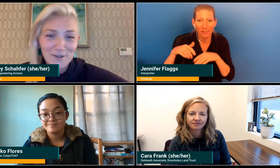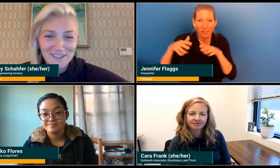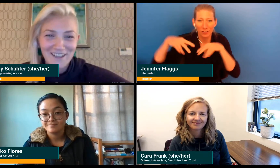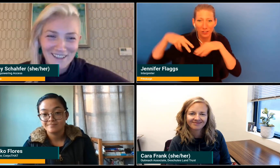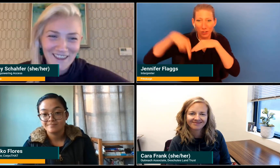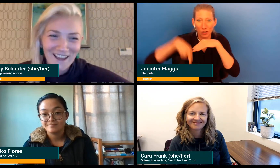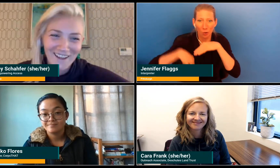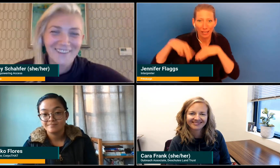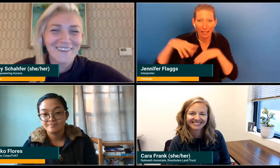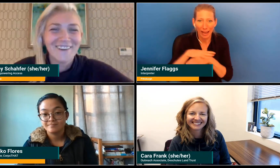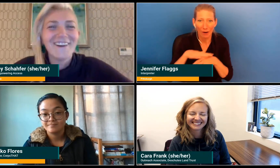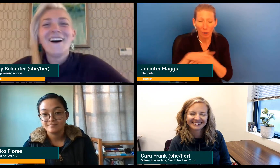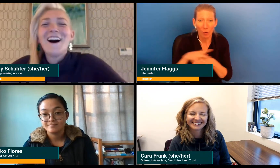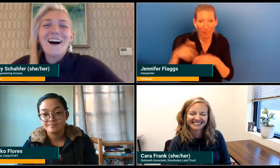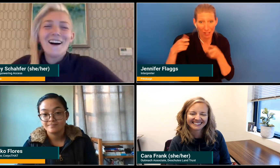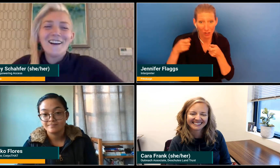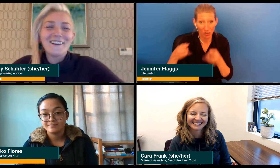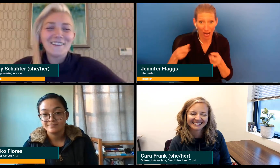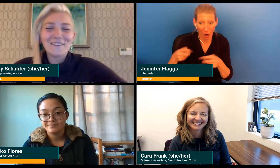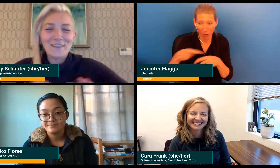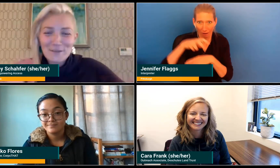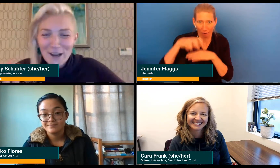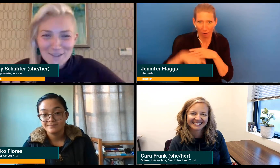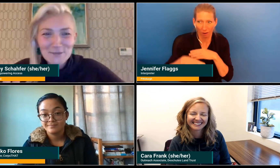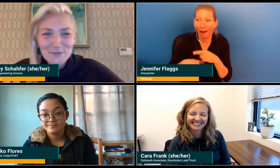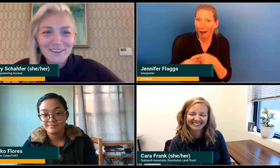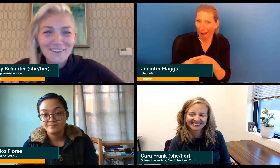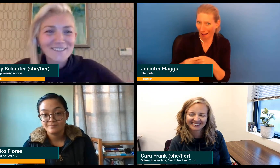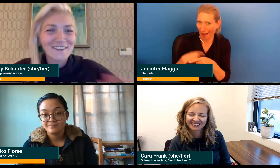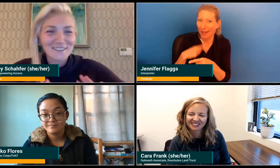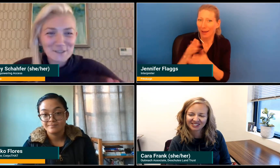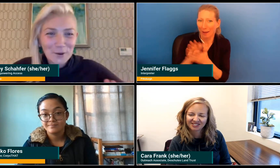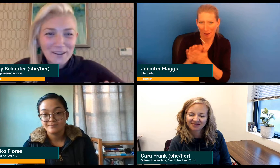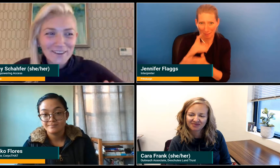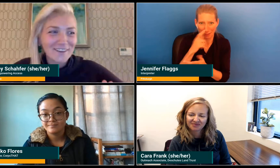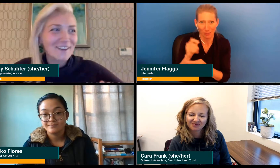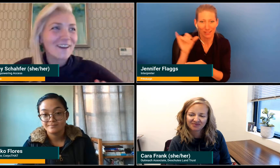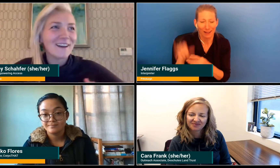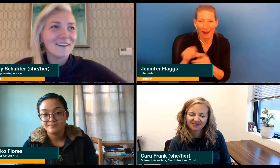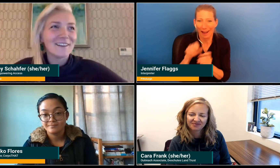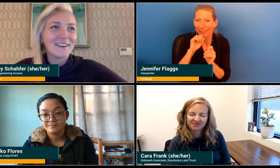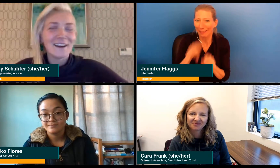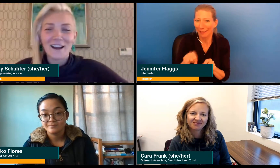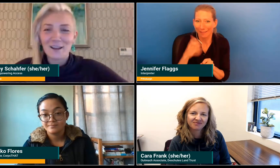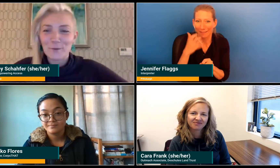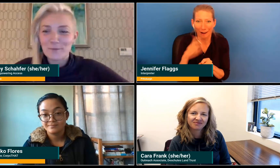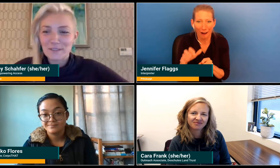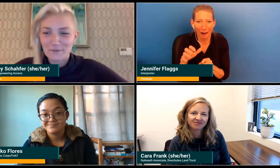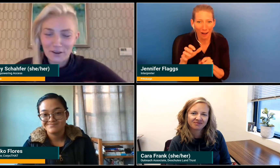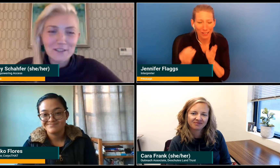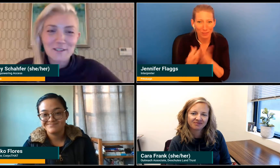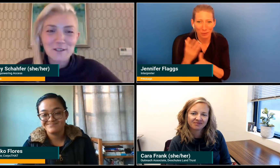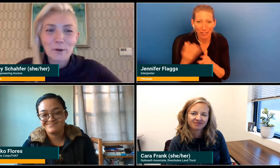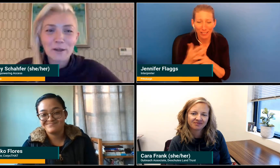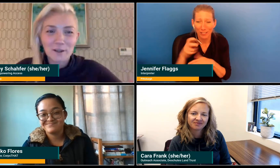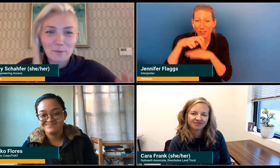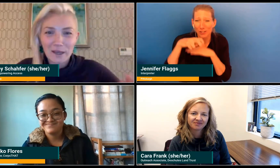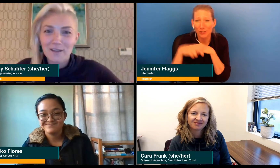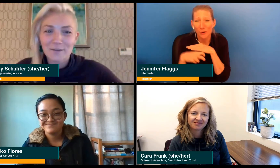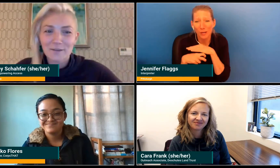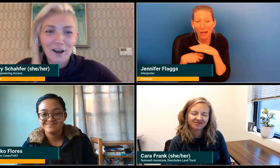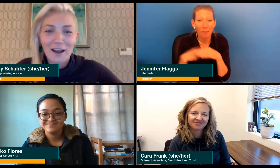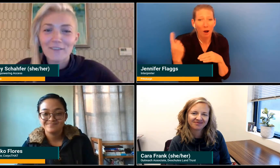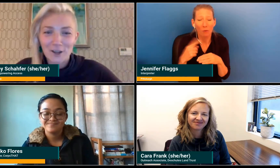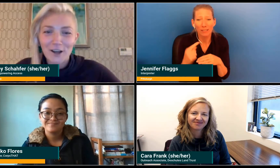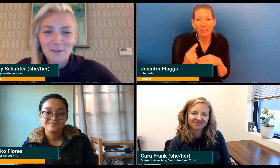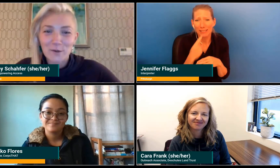very interested in that. I love hot springs and soaking, and I'm very disappointed in